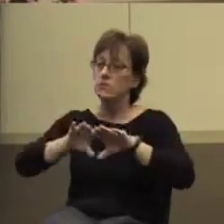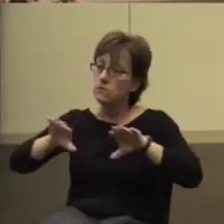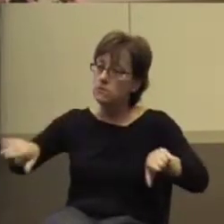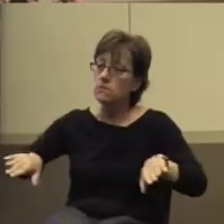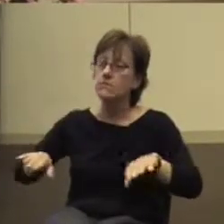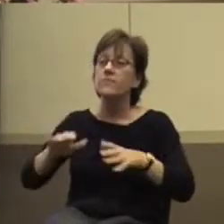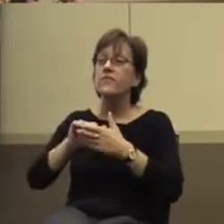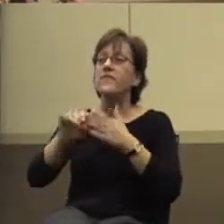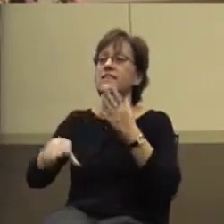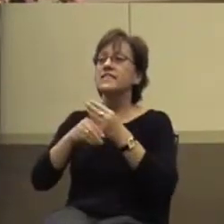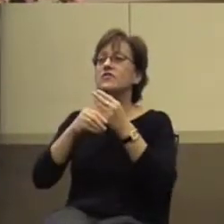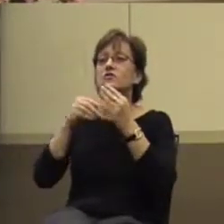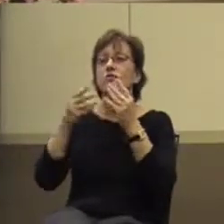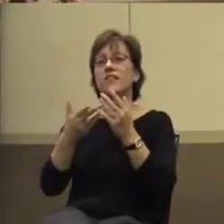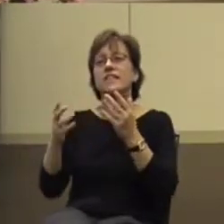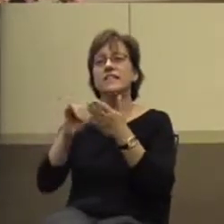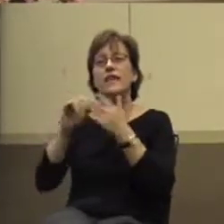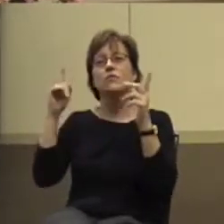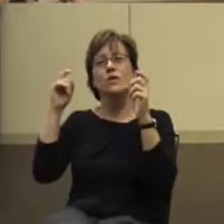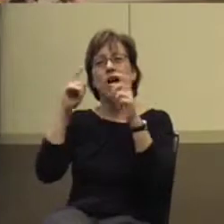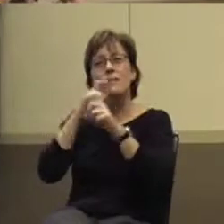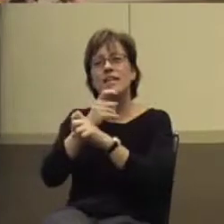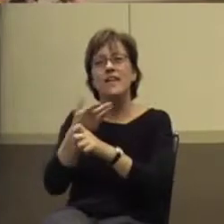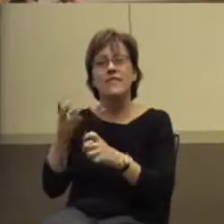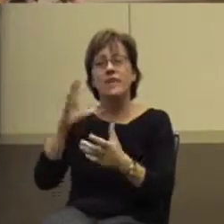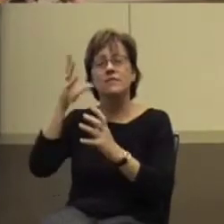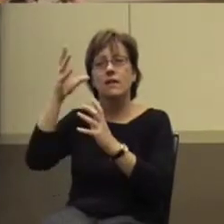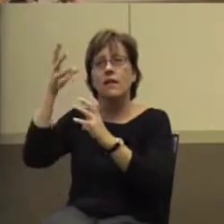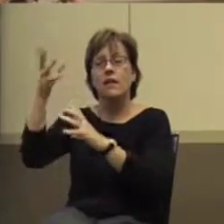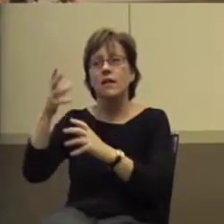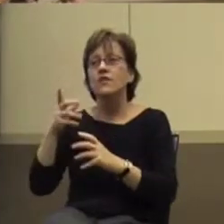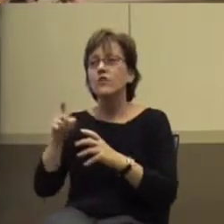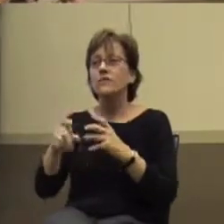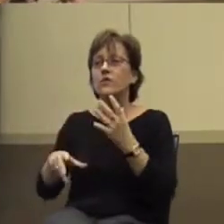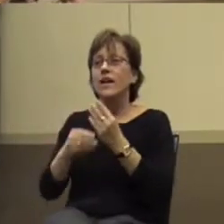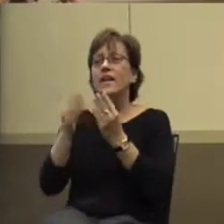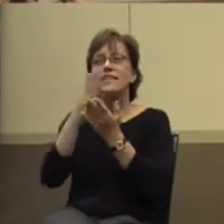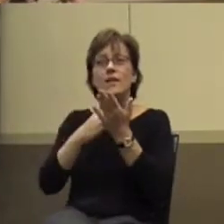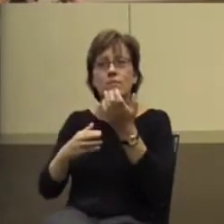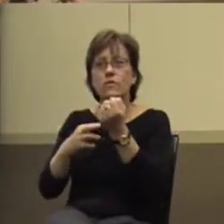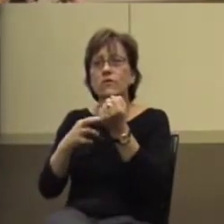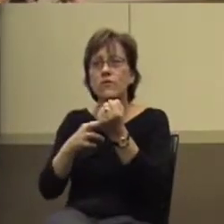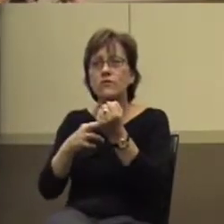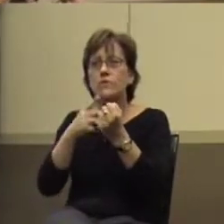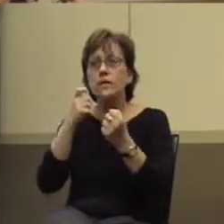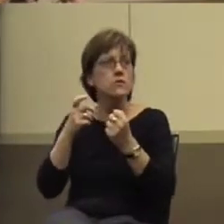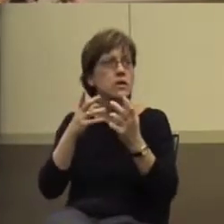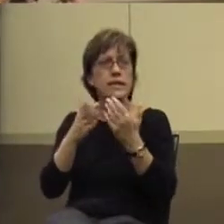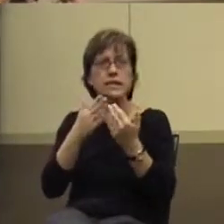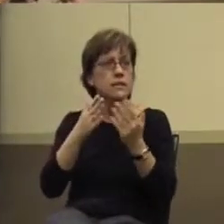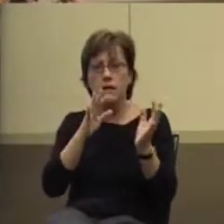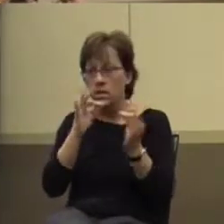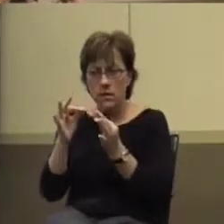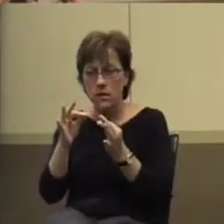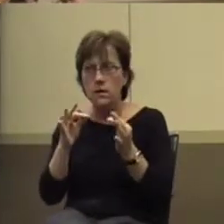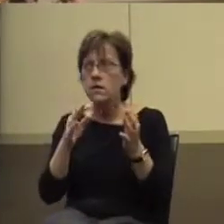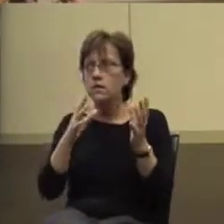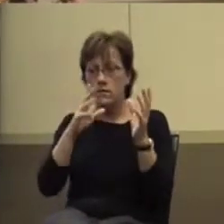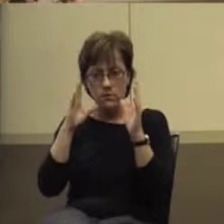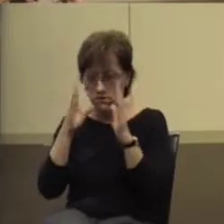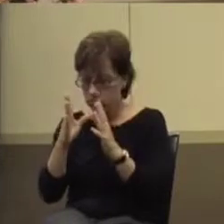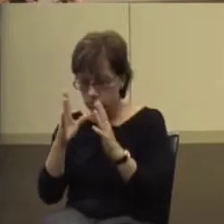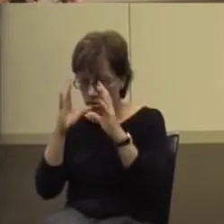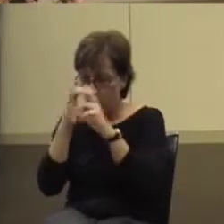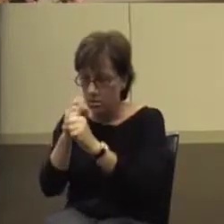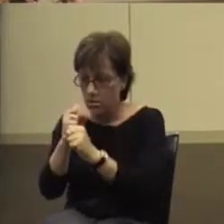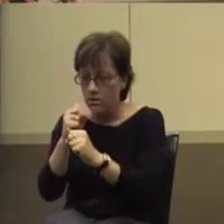additional complicating factor that you'd have to be careful about when you start to add in some of those reinforcers, because she's very easily, just pulled towards